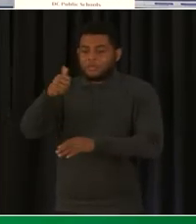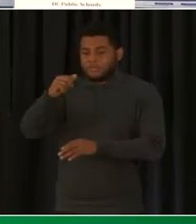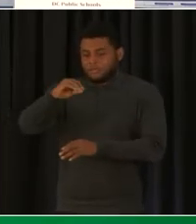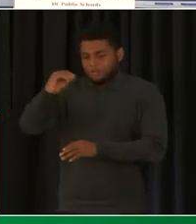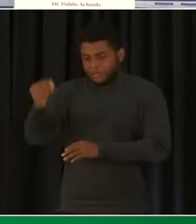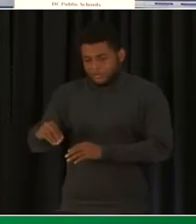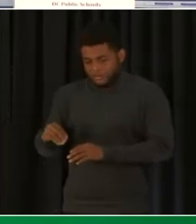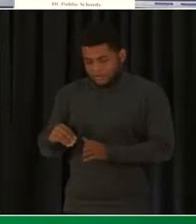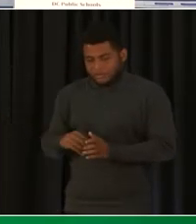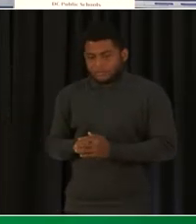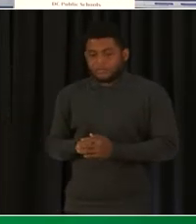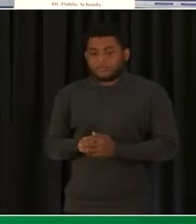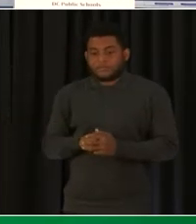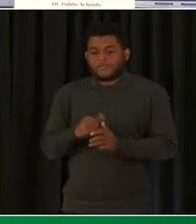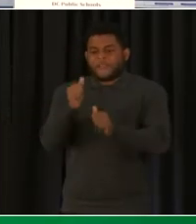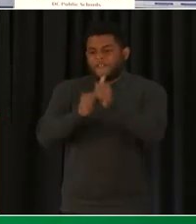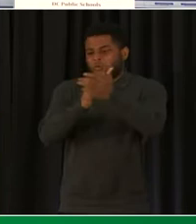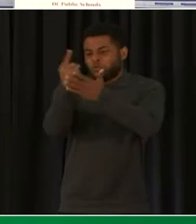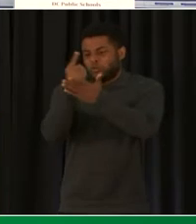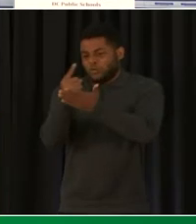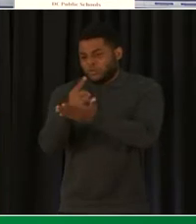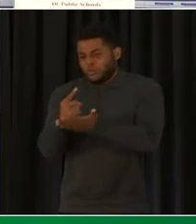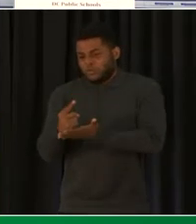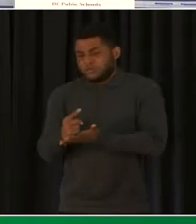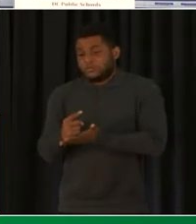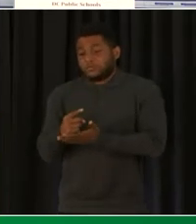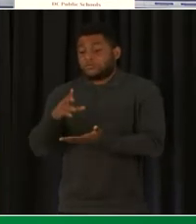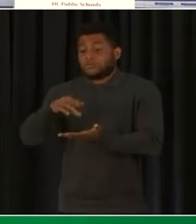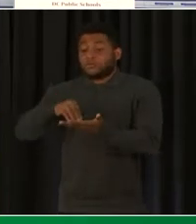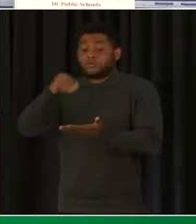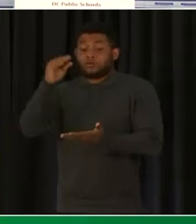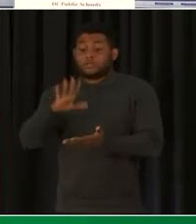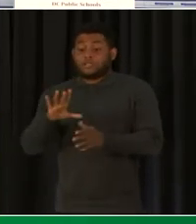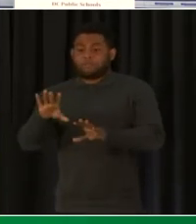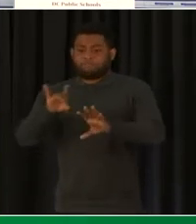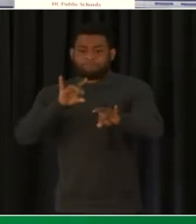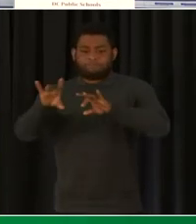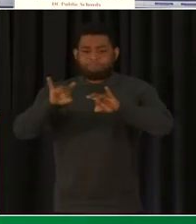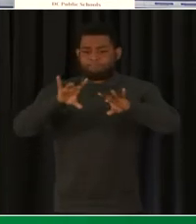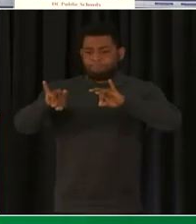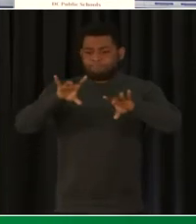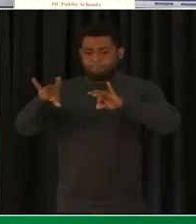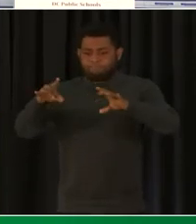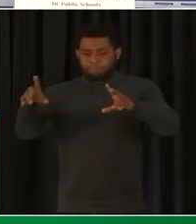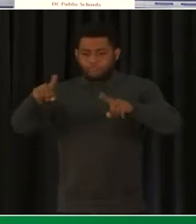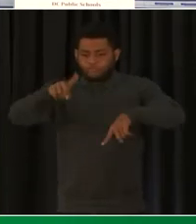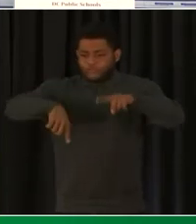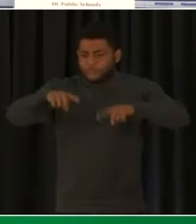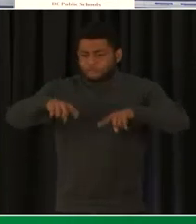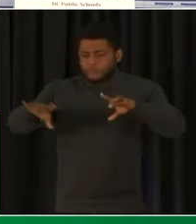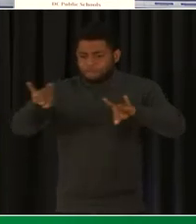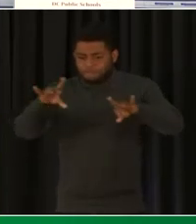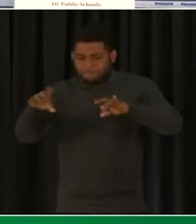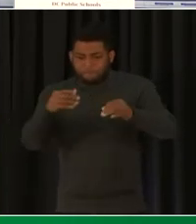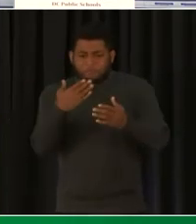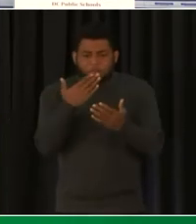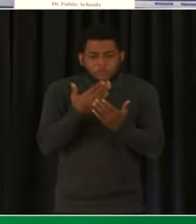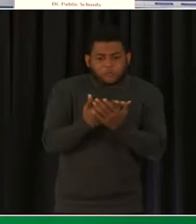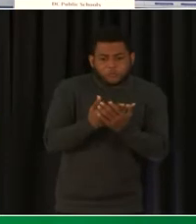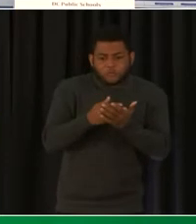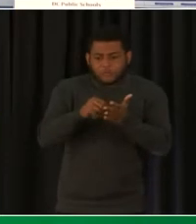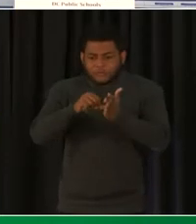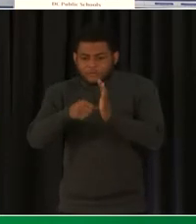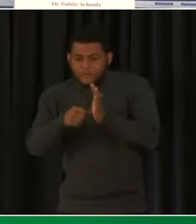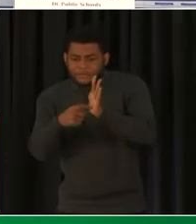enrolled students on a weekly basis. And students are randomly selected so that we're getting a good sampling across